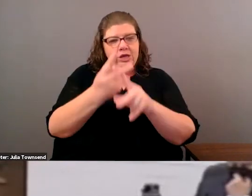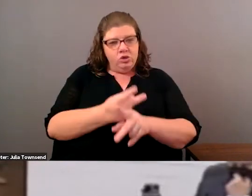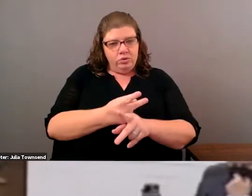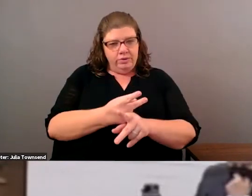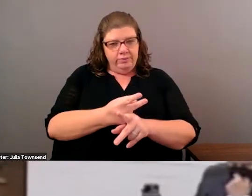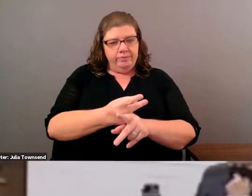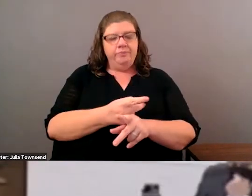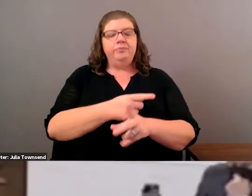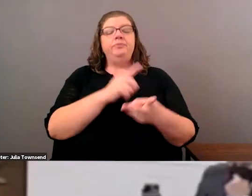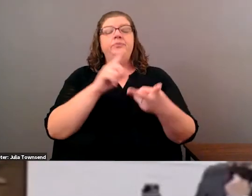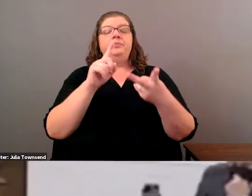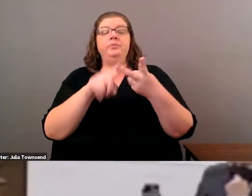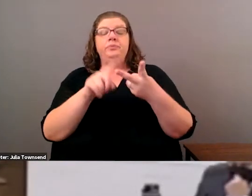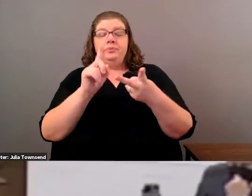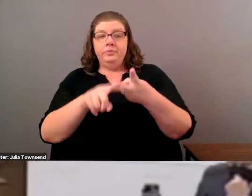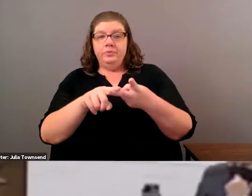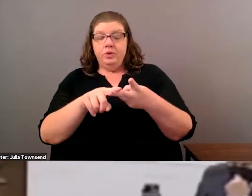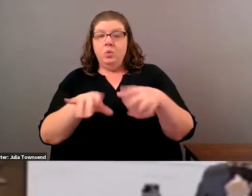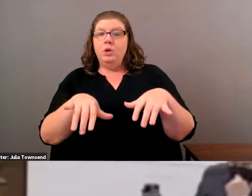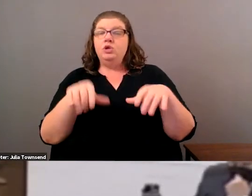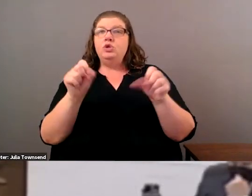second part is we took these